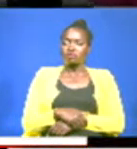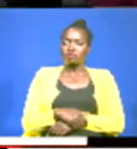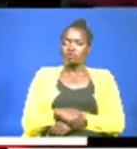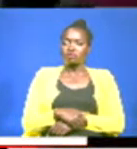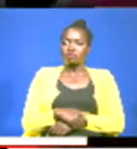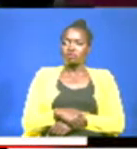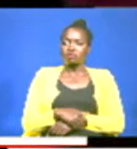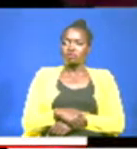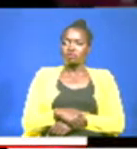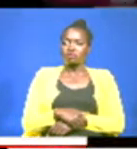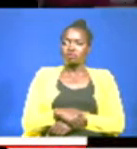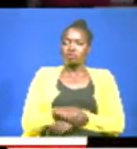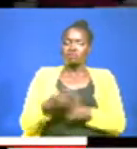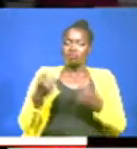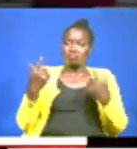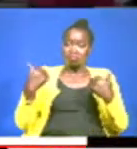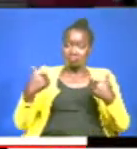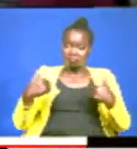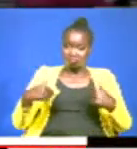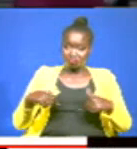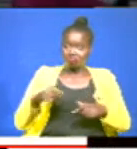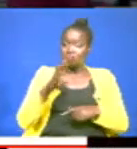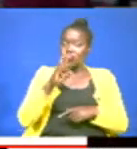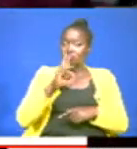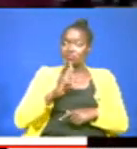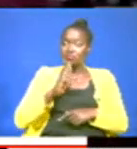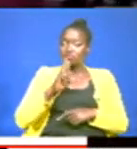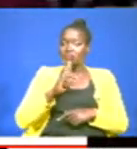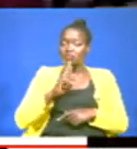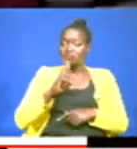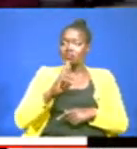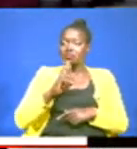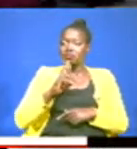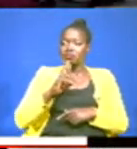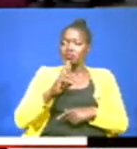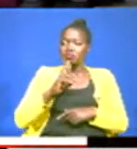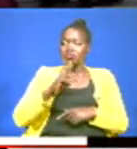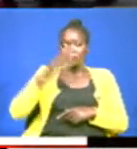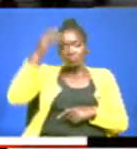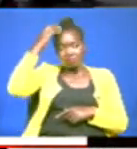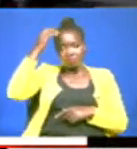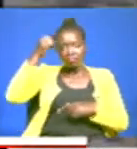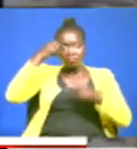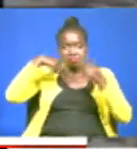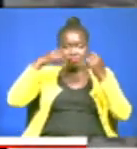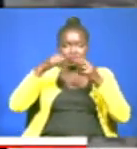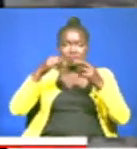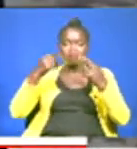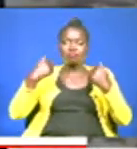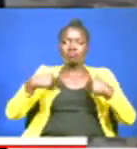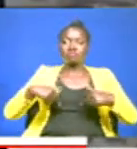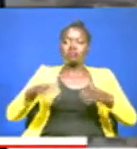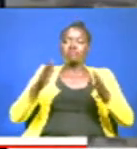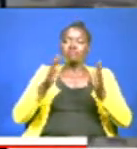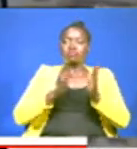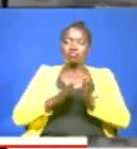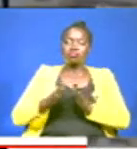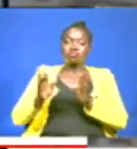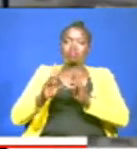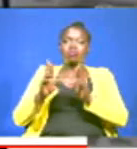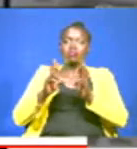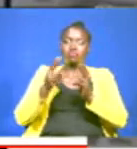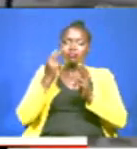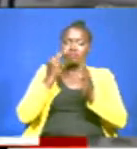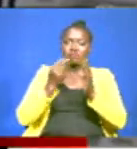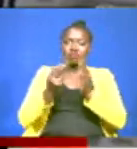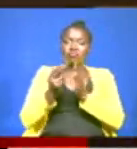Clothed in a white cassock and a red papal mourning robe, the Pope Emeritus was prepared, ready for viewing by eager crowds